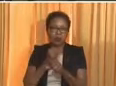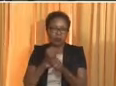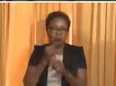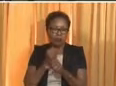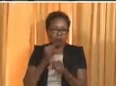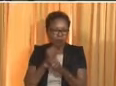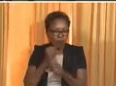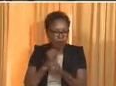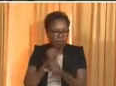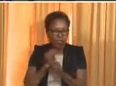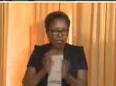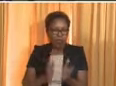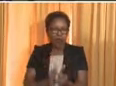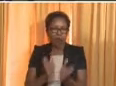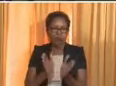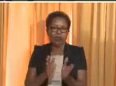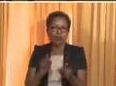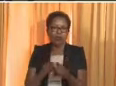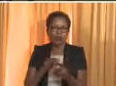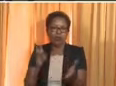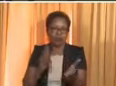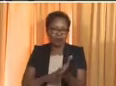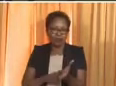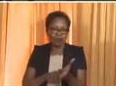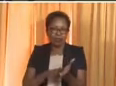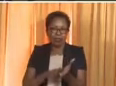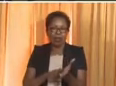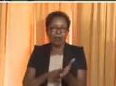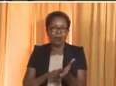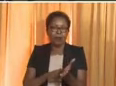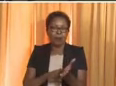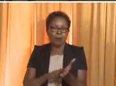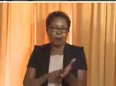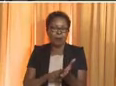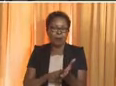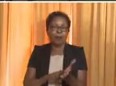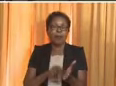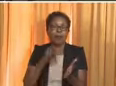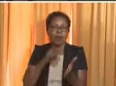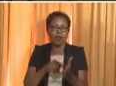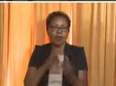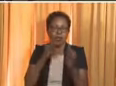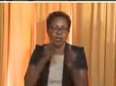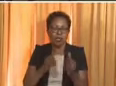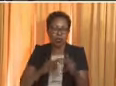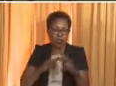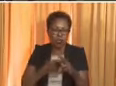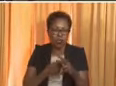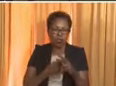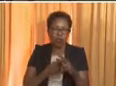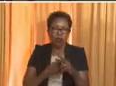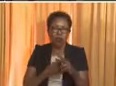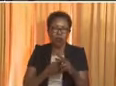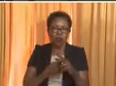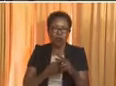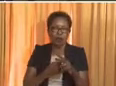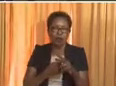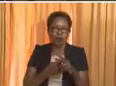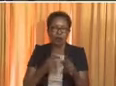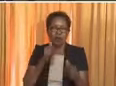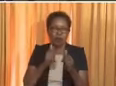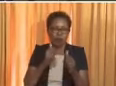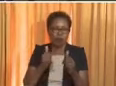both of which were gazetted by the President. They are similarly named initiative of which the part has no legal nexus with the two